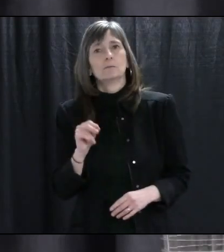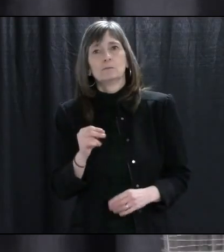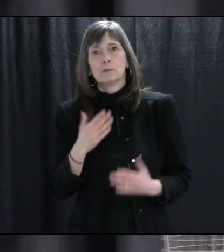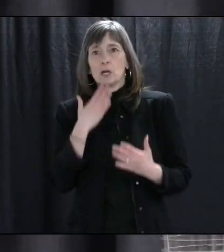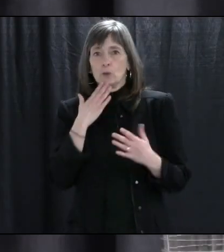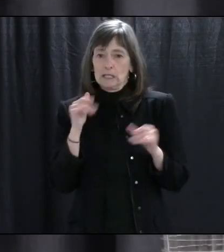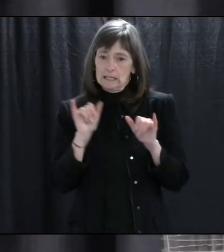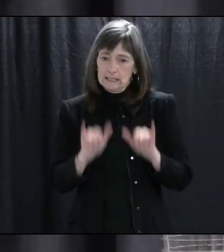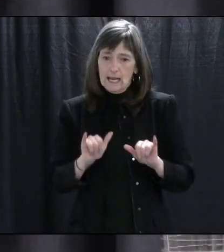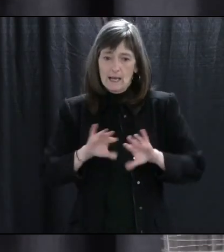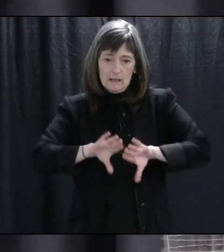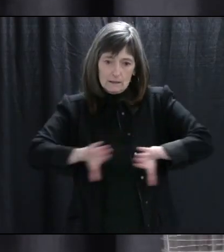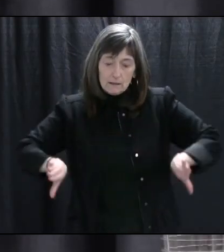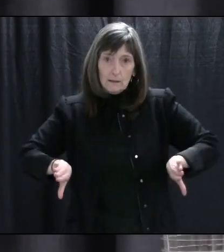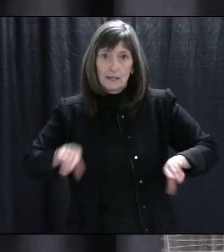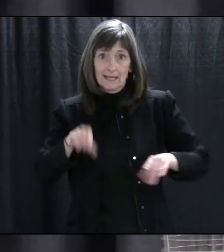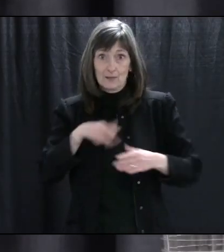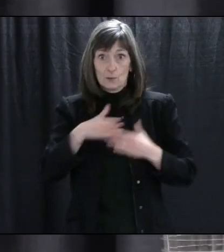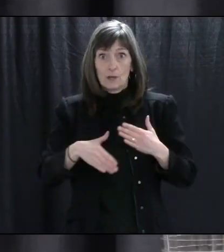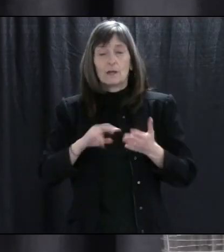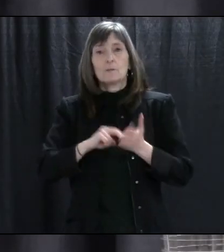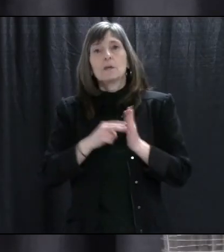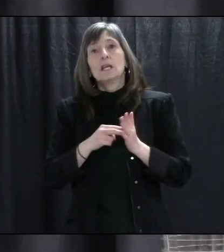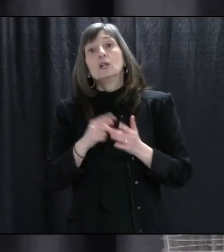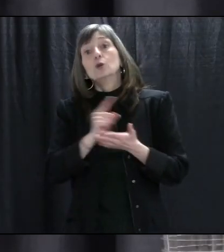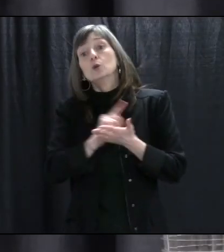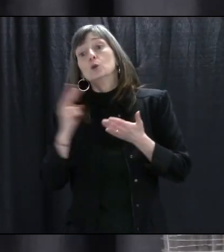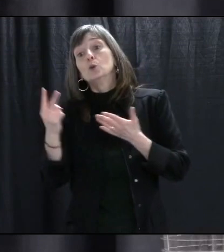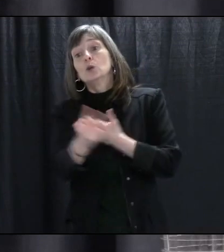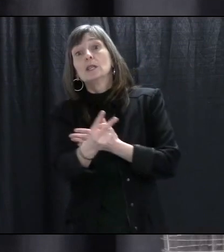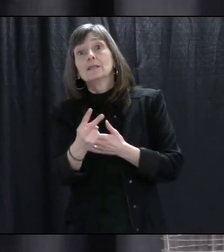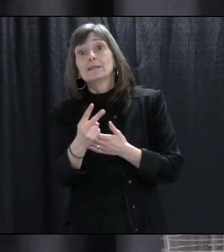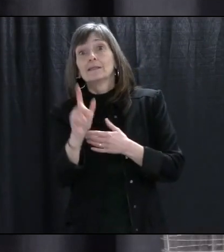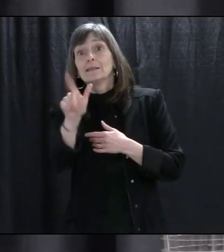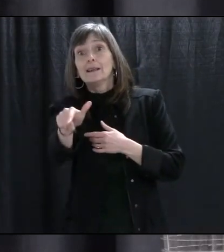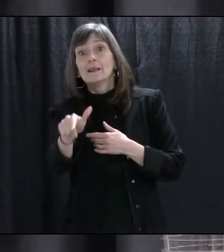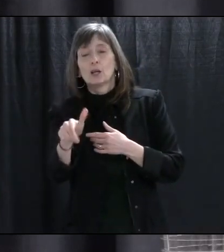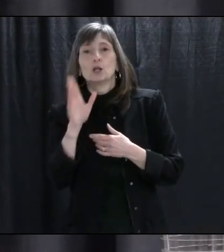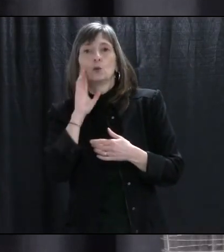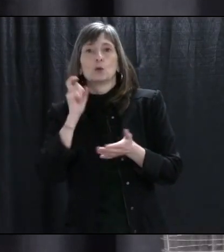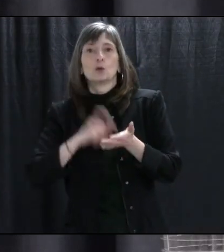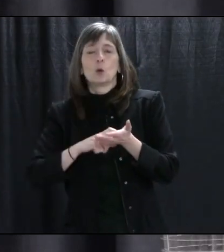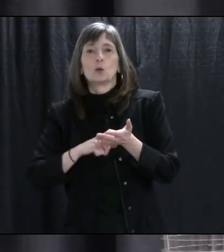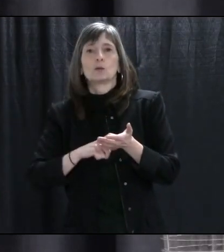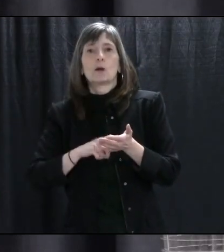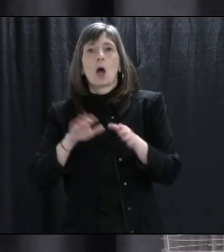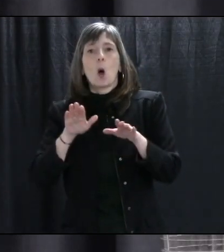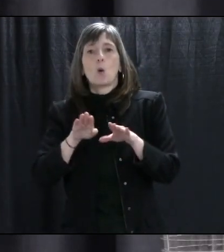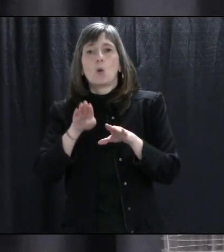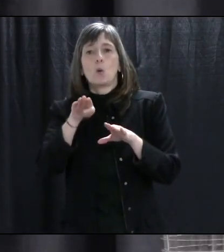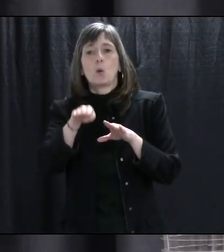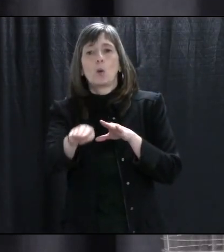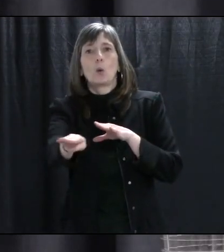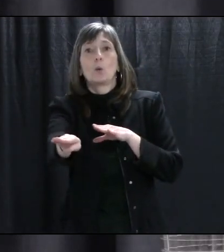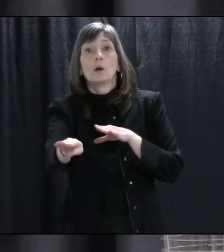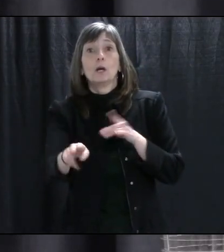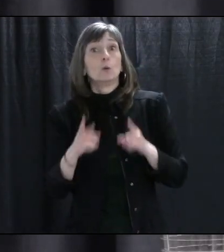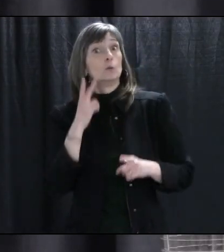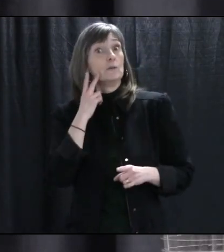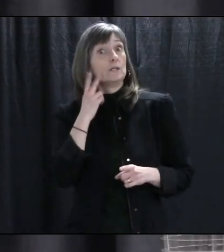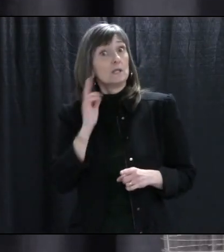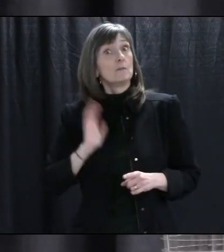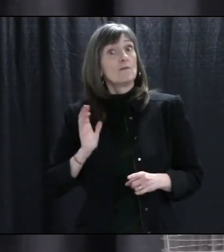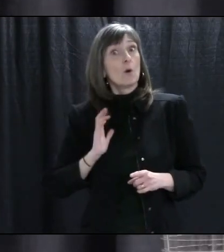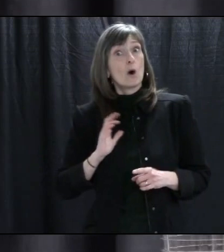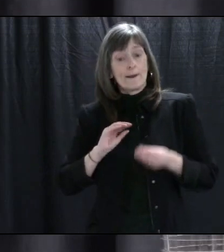And we've seen that lag, and we've seen the numbers shoot up. And this is going